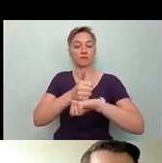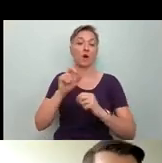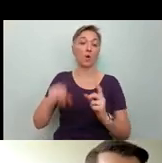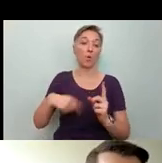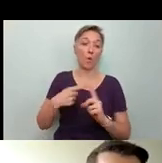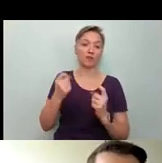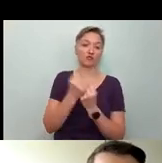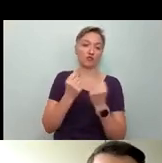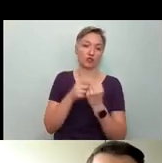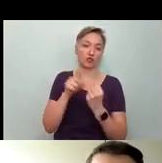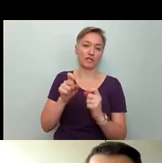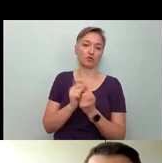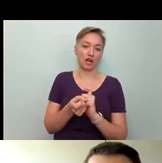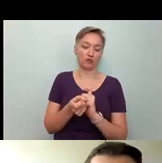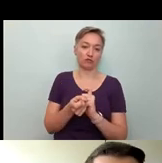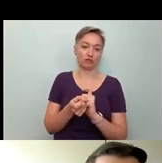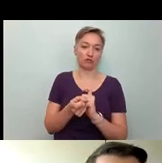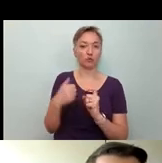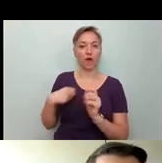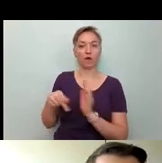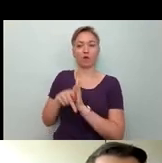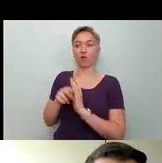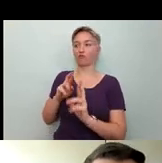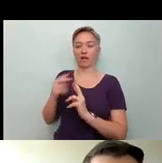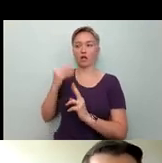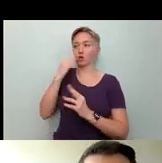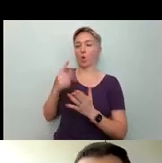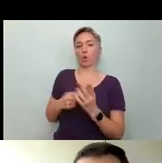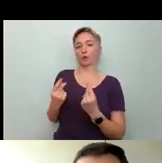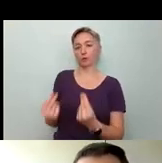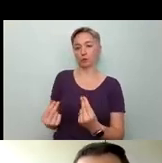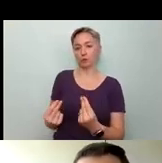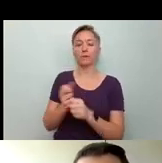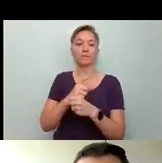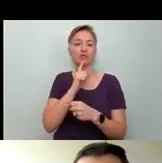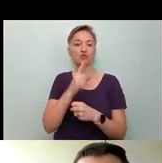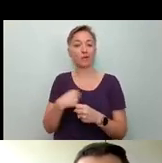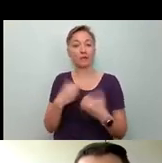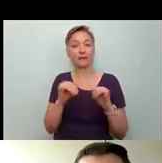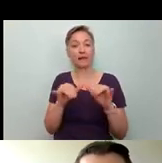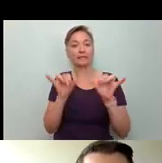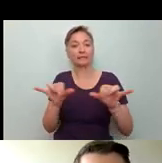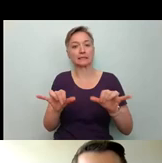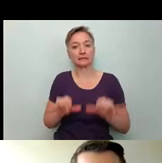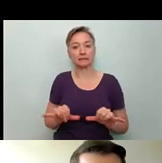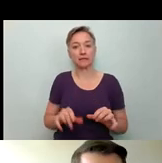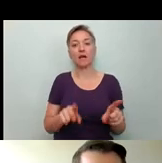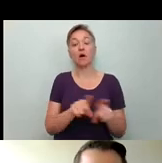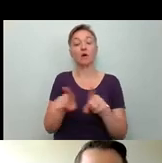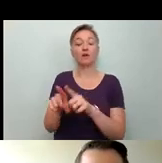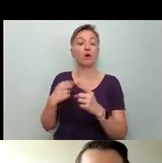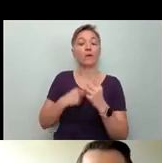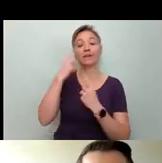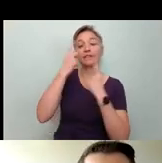that we have protocols that help ensure that we're, again, maintaining that consistency, but we're also considering all the various